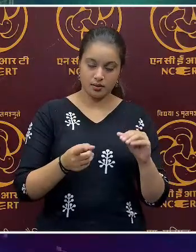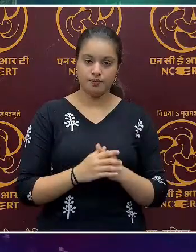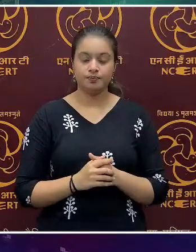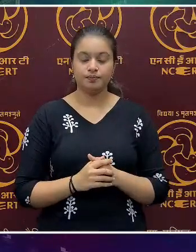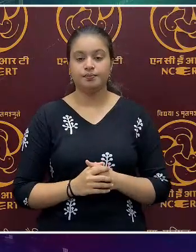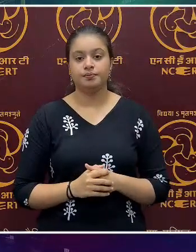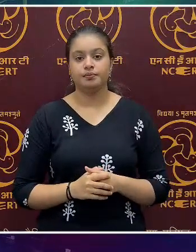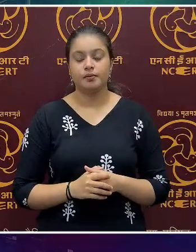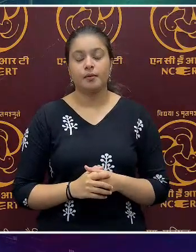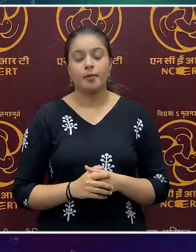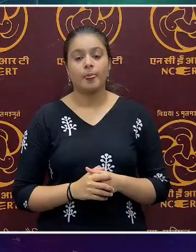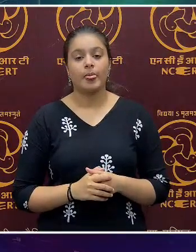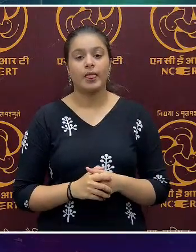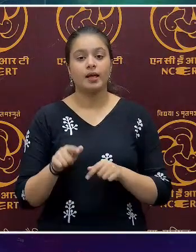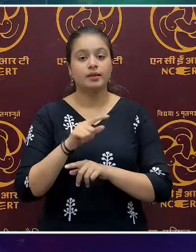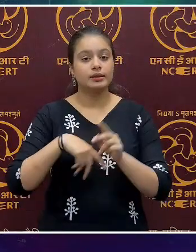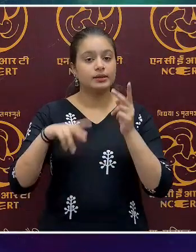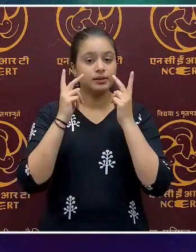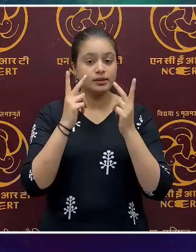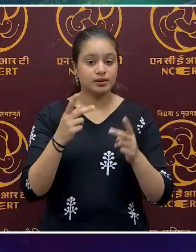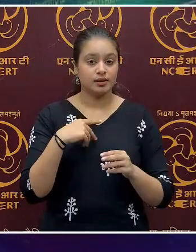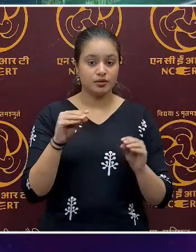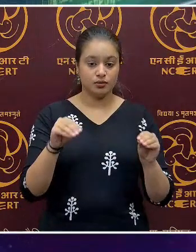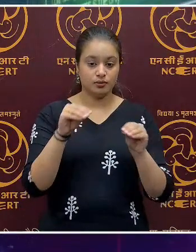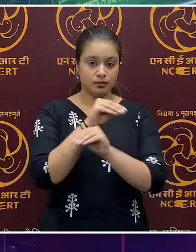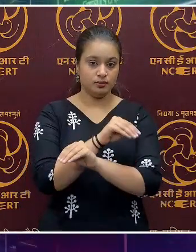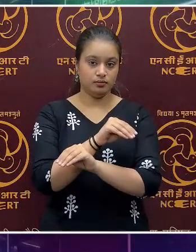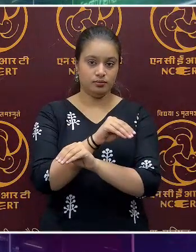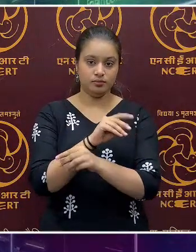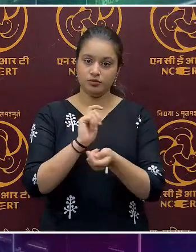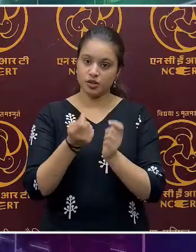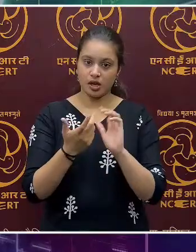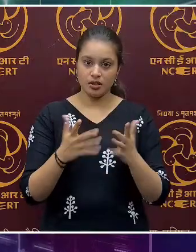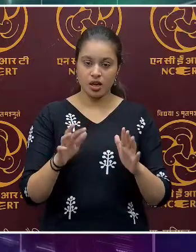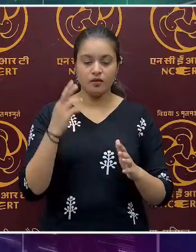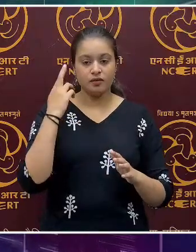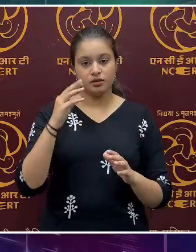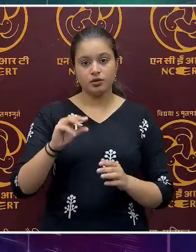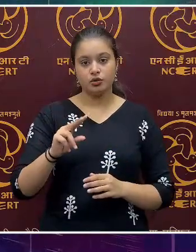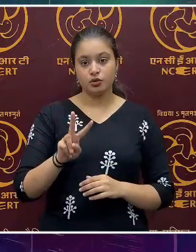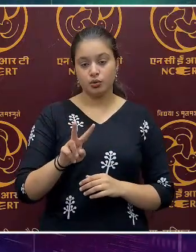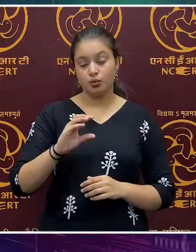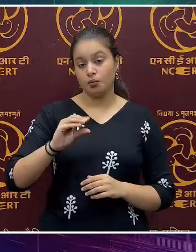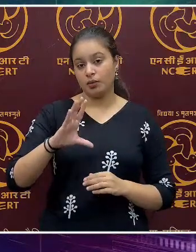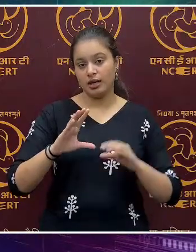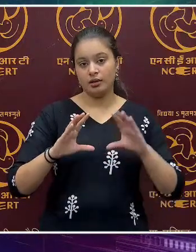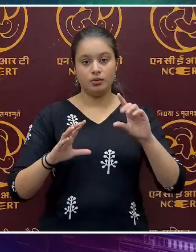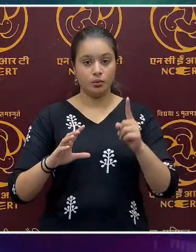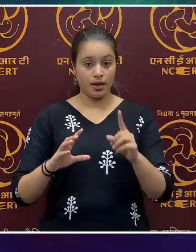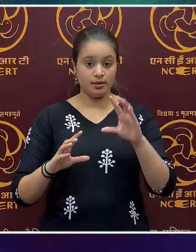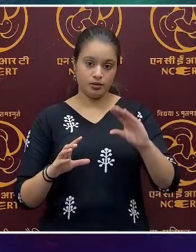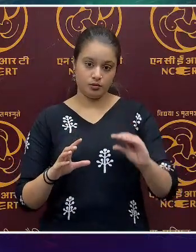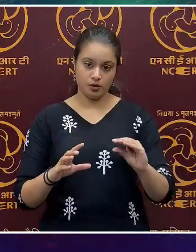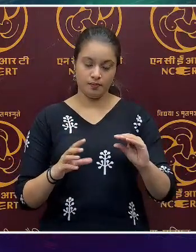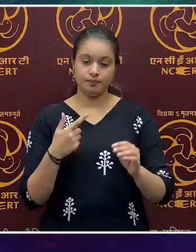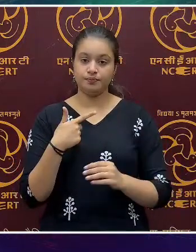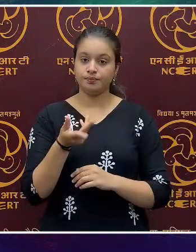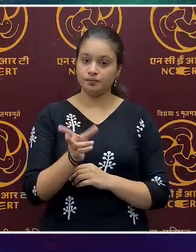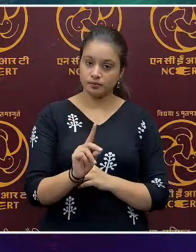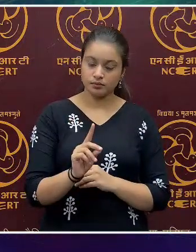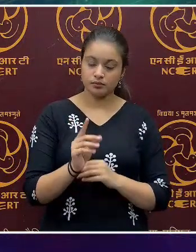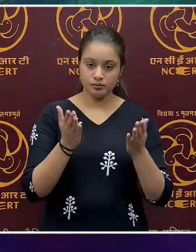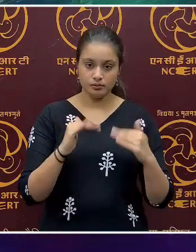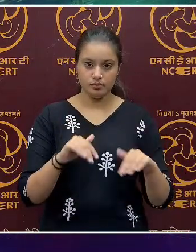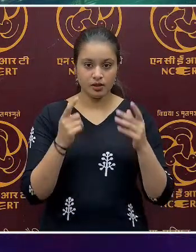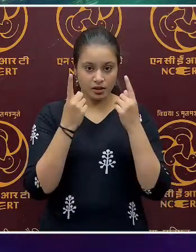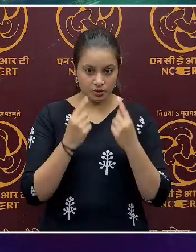actually. So you can see 2 is get replaced by the 1 because 2 is greater than 1. That's why. Again, it will check